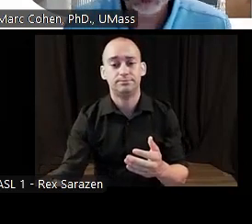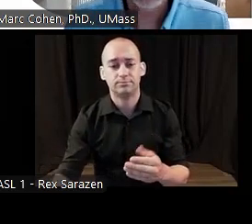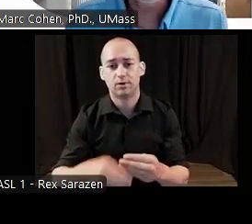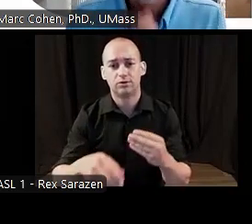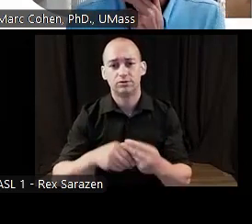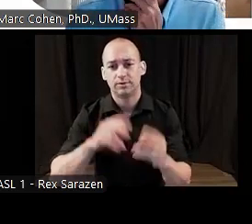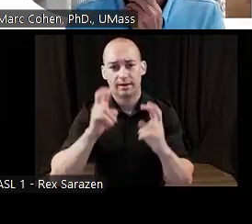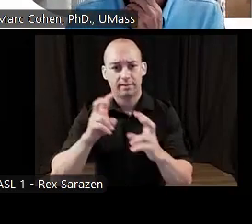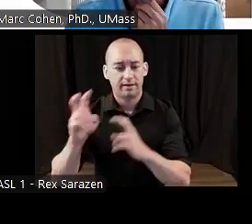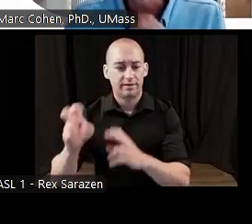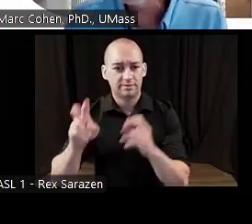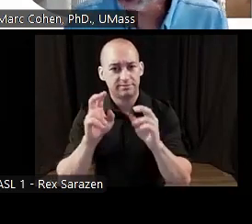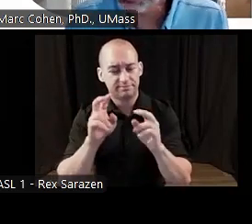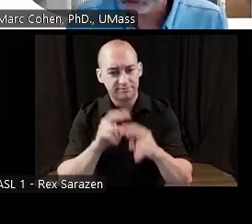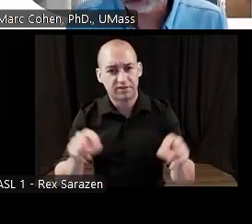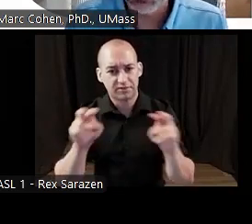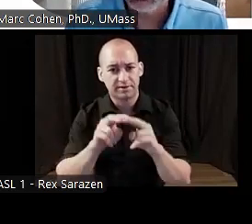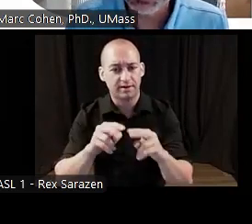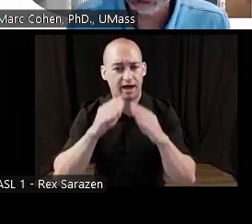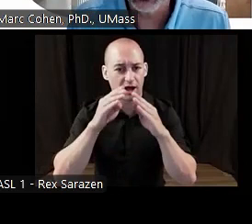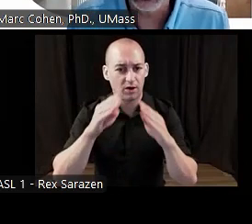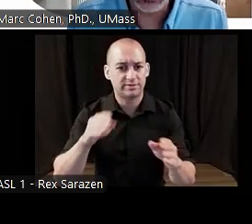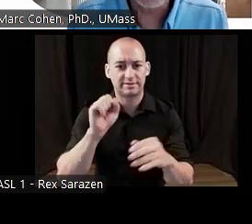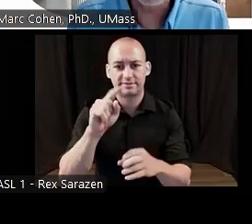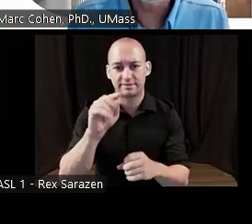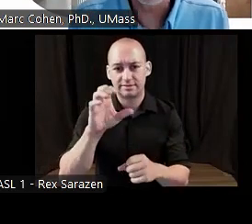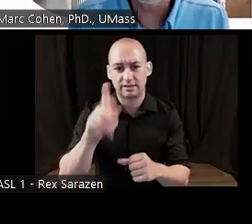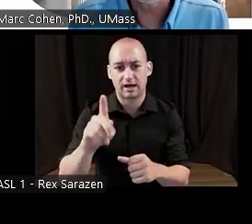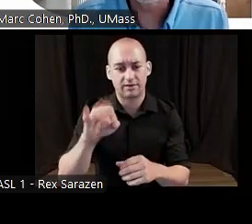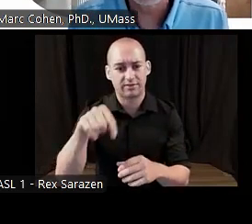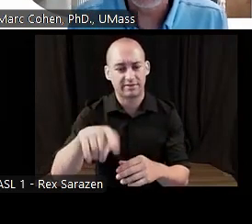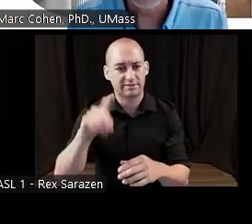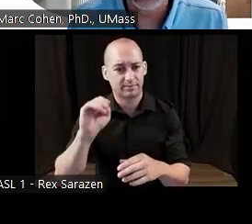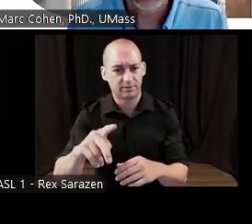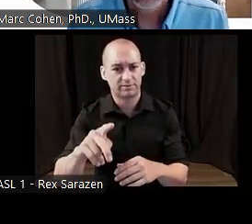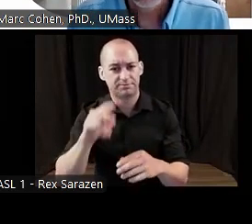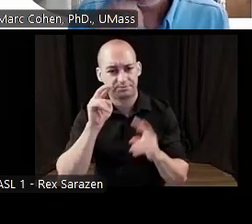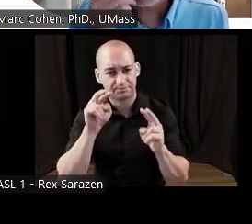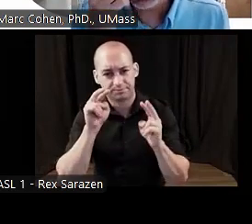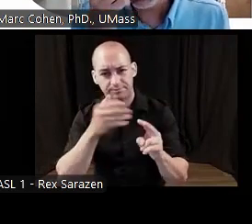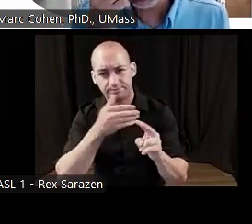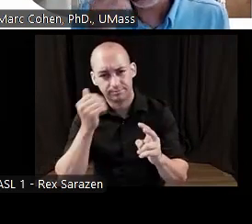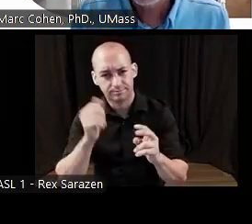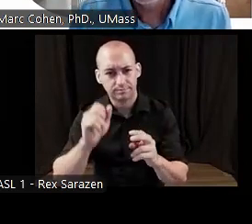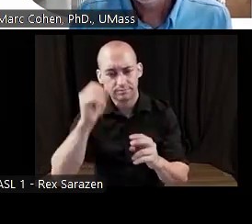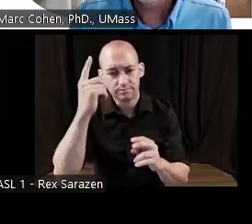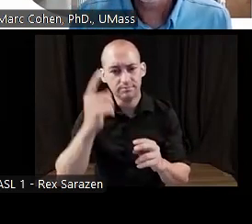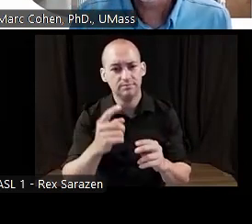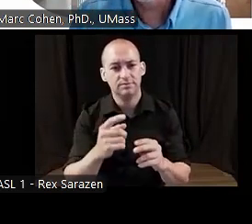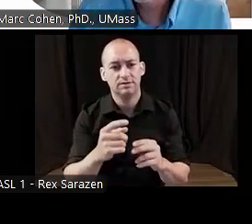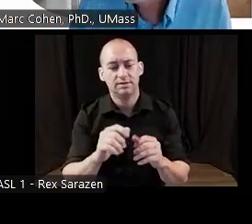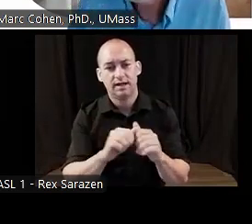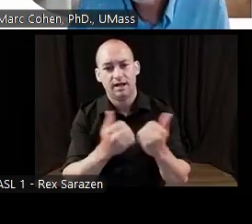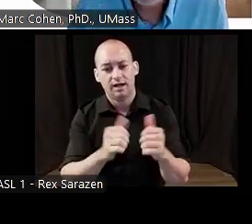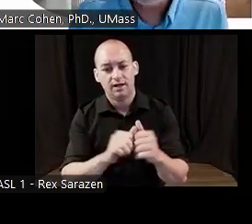valuing the housing stock of this population with an eye toward better understanding the extent to which this